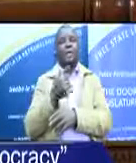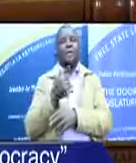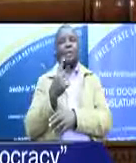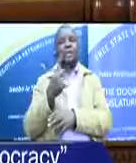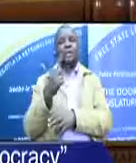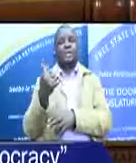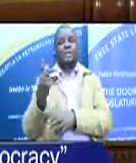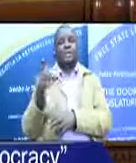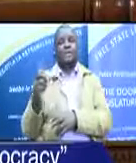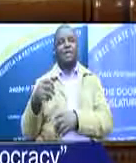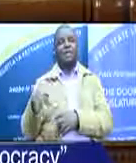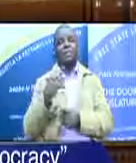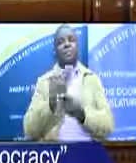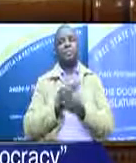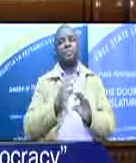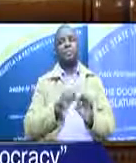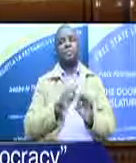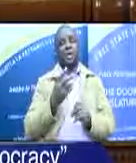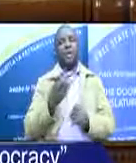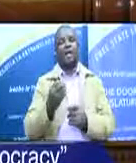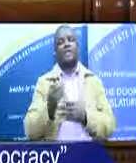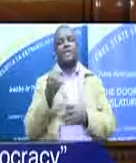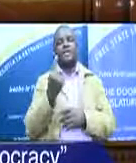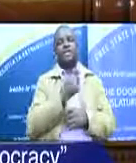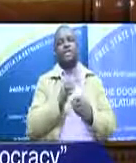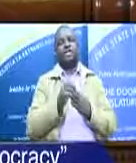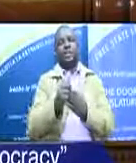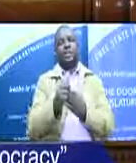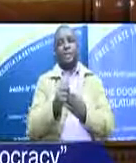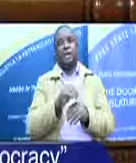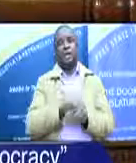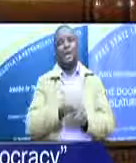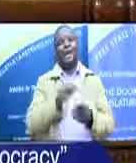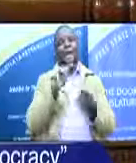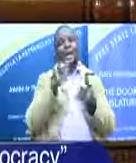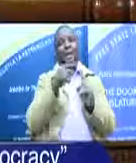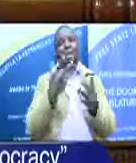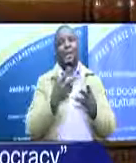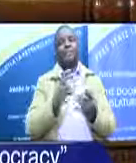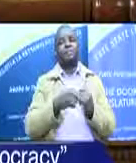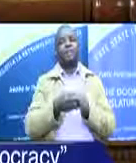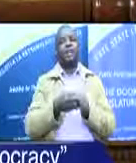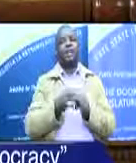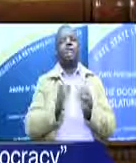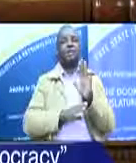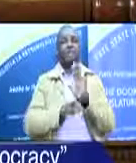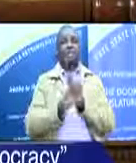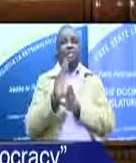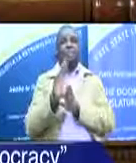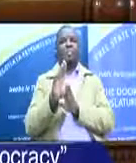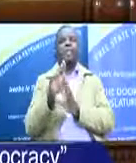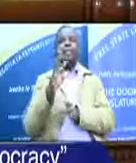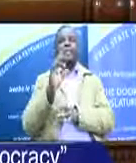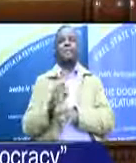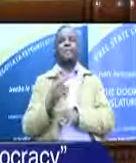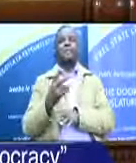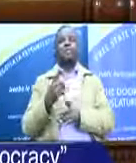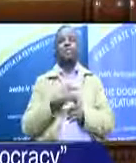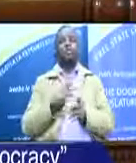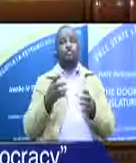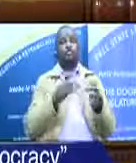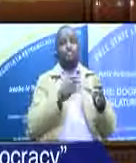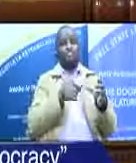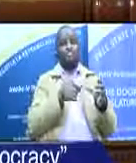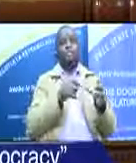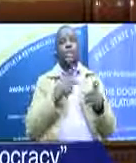sebetsa hantle, mme di na le baetapele ba tsona. Morero ke ho eketsa palo ya dihlopha tse teng hona jwale